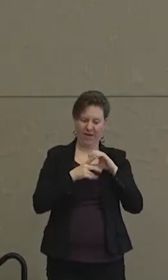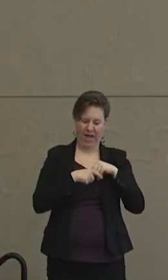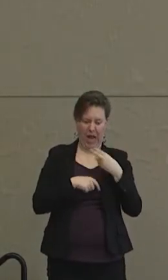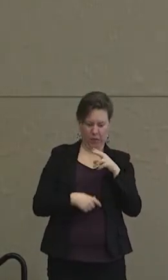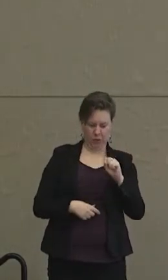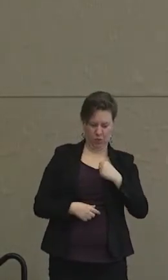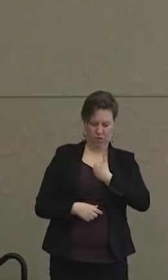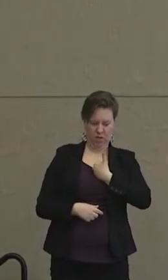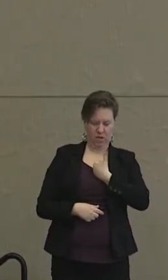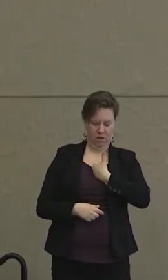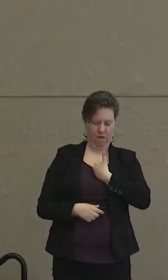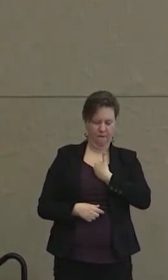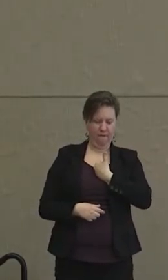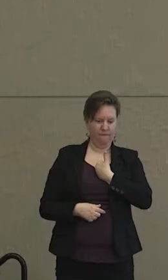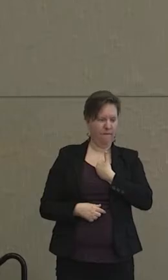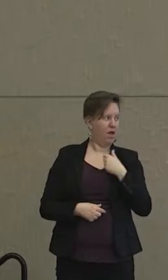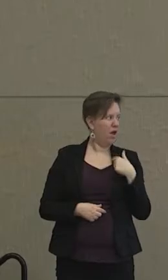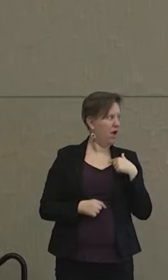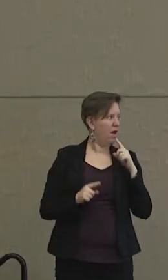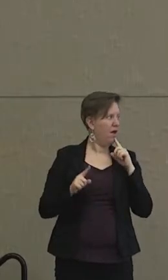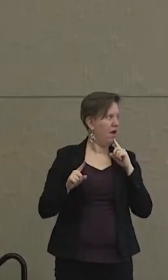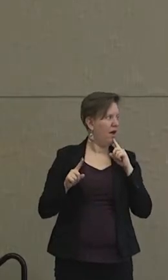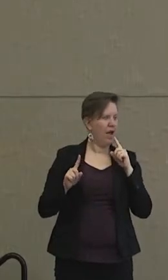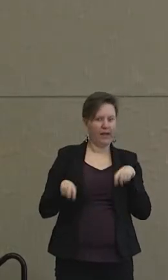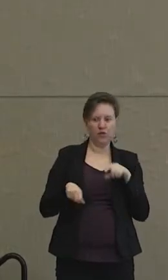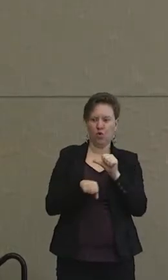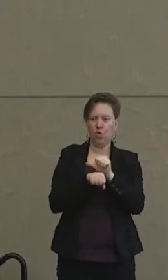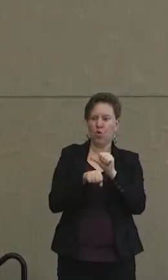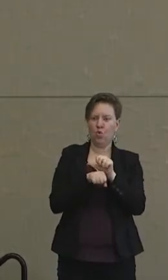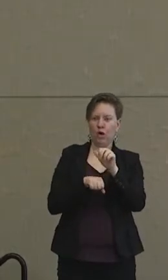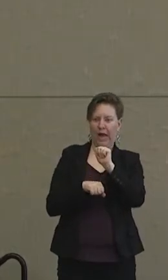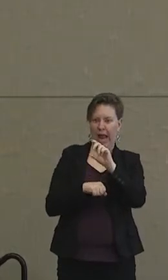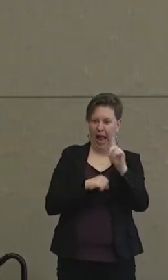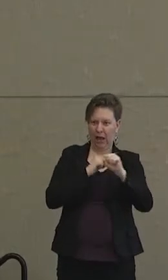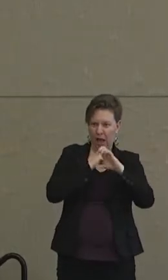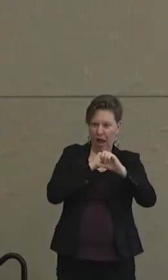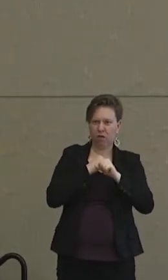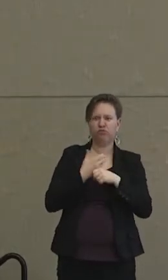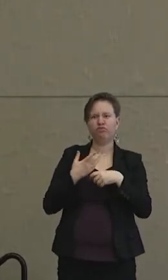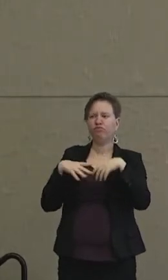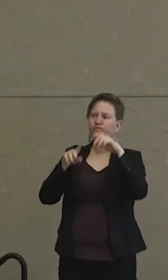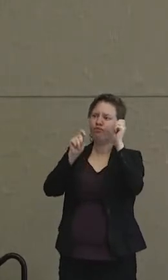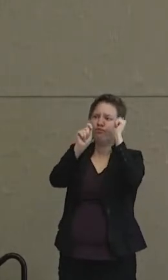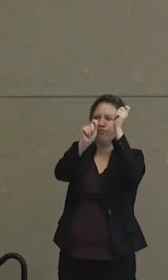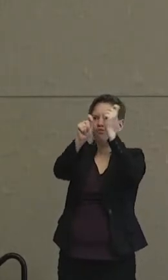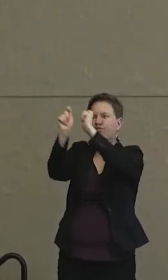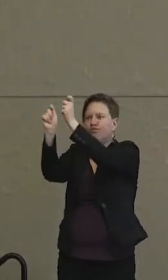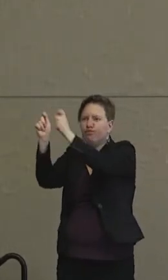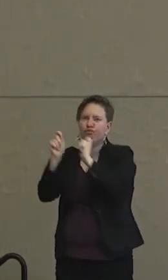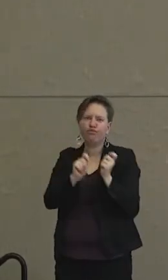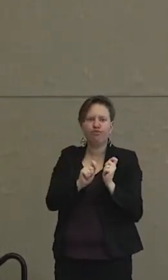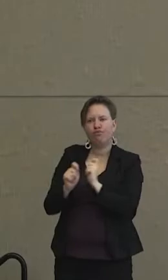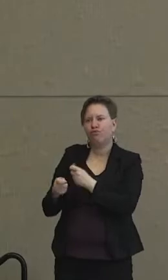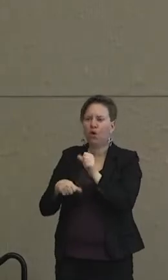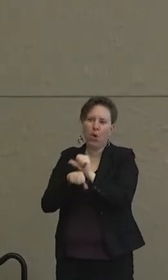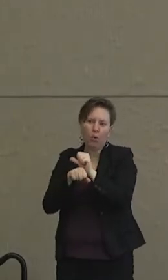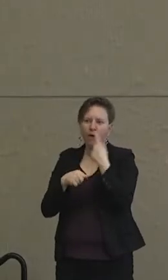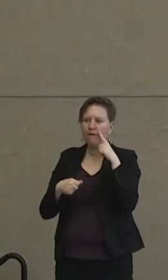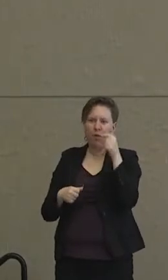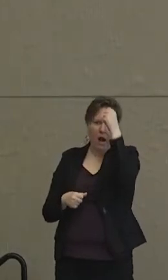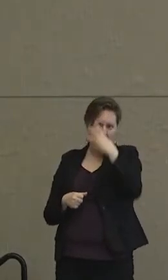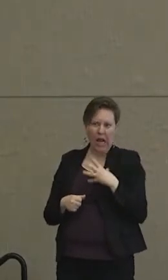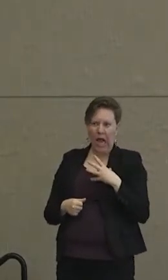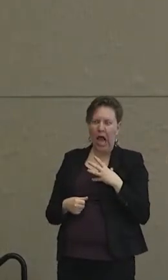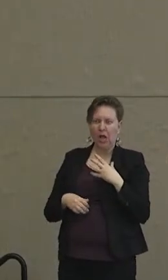school, I answered a work ad, did some drywall work and remodeling work for a